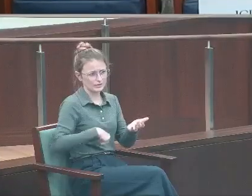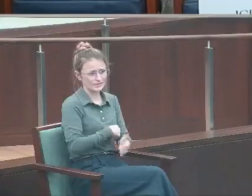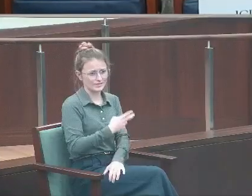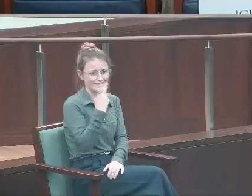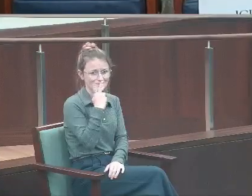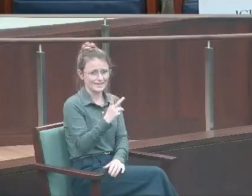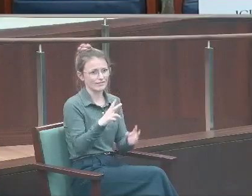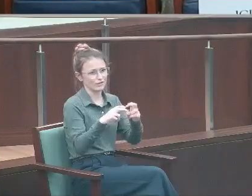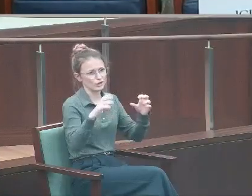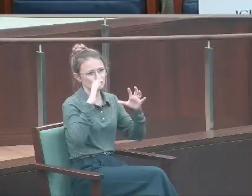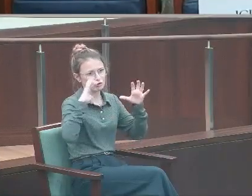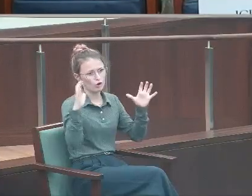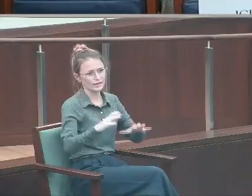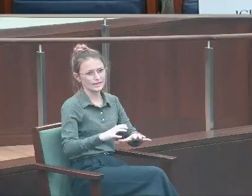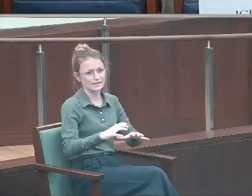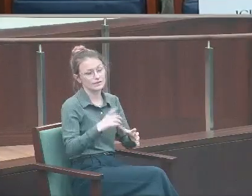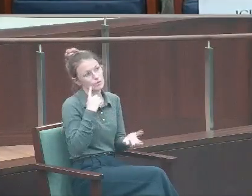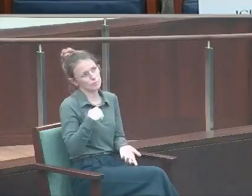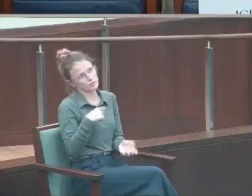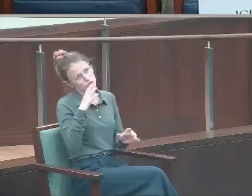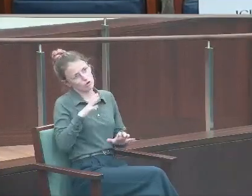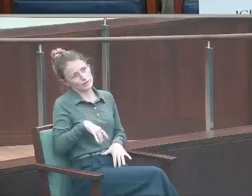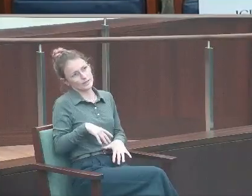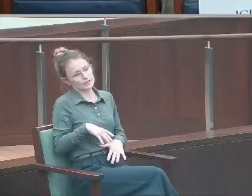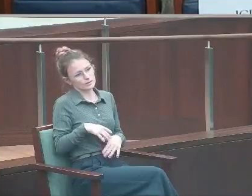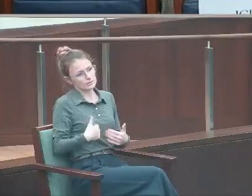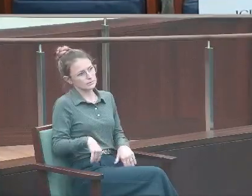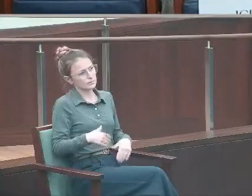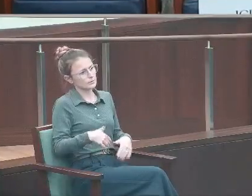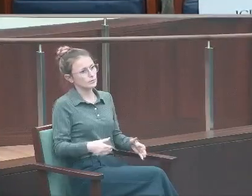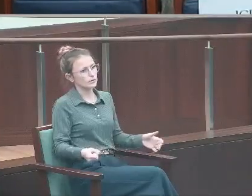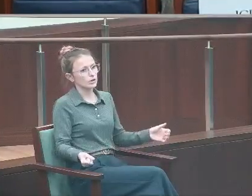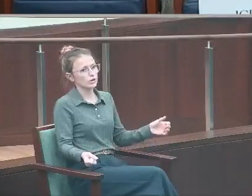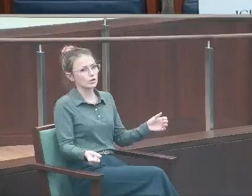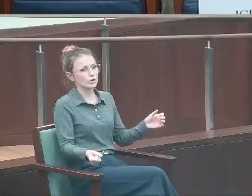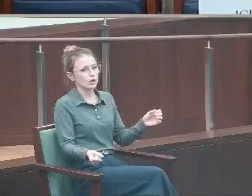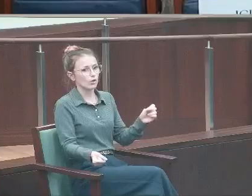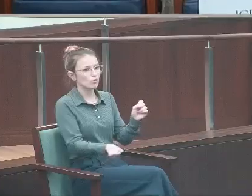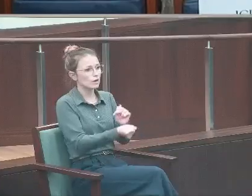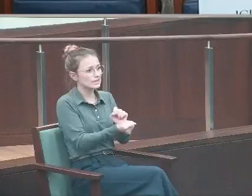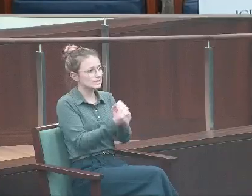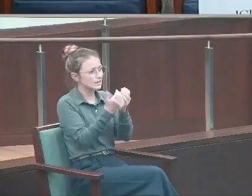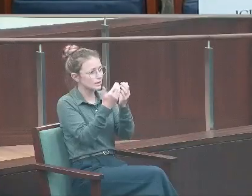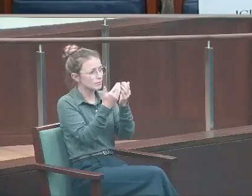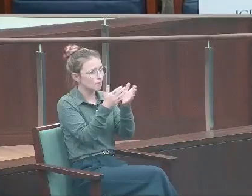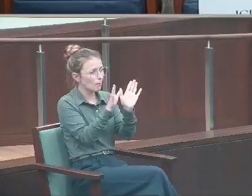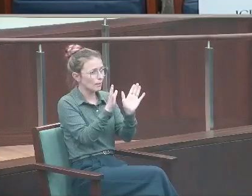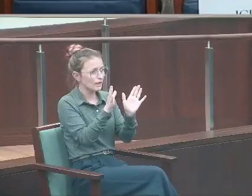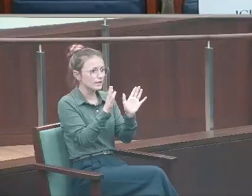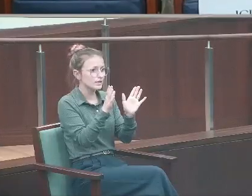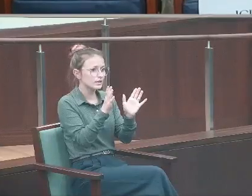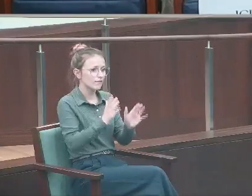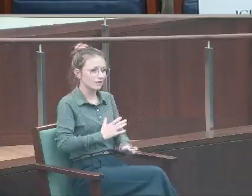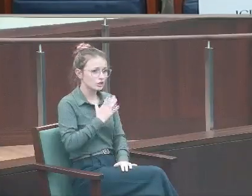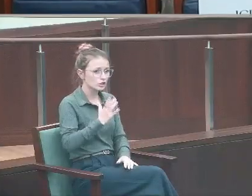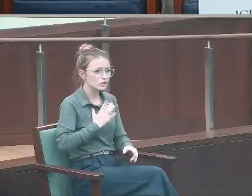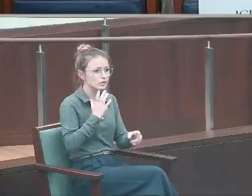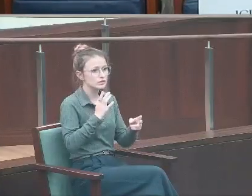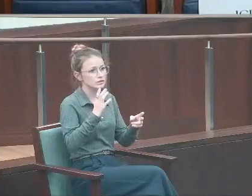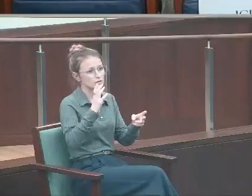very shockingly, at least to me, the arrest of public officials, the judge in Wisconsin, the mayor of New